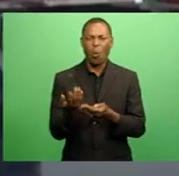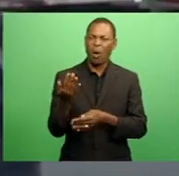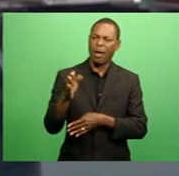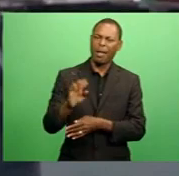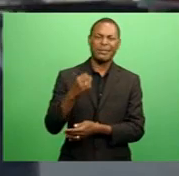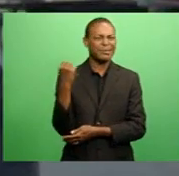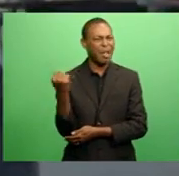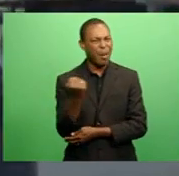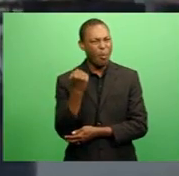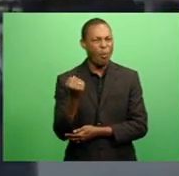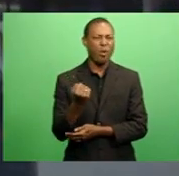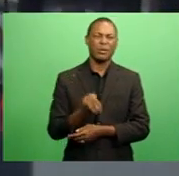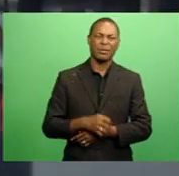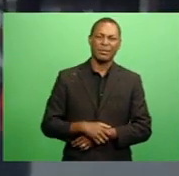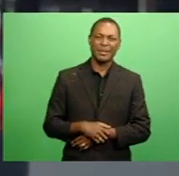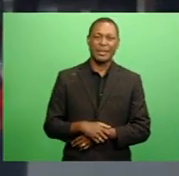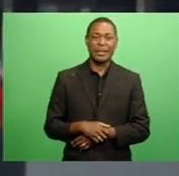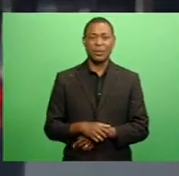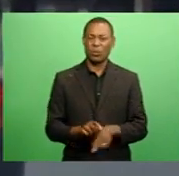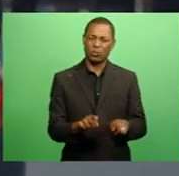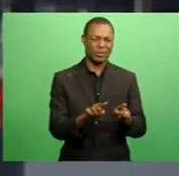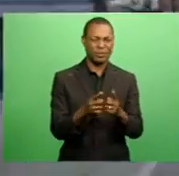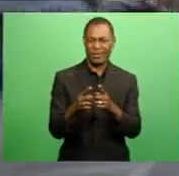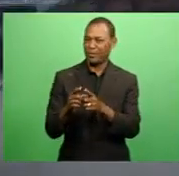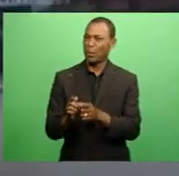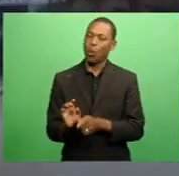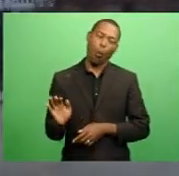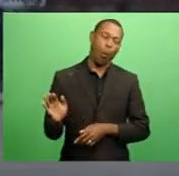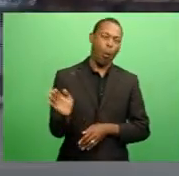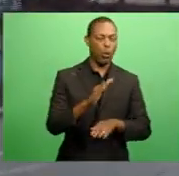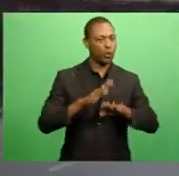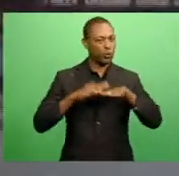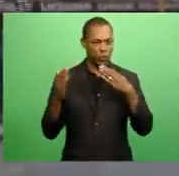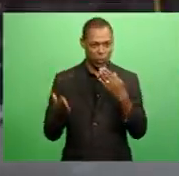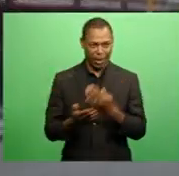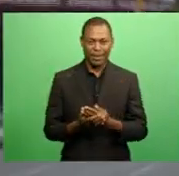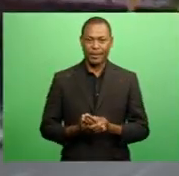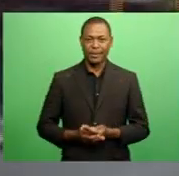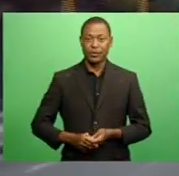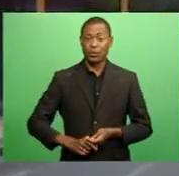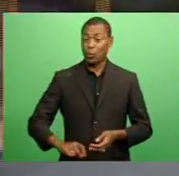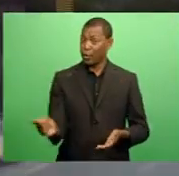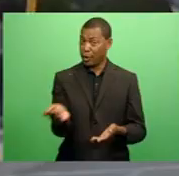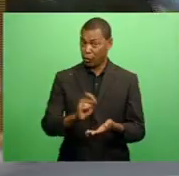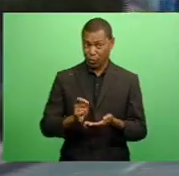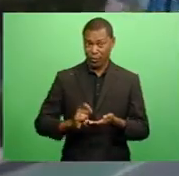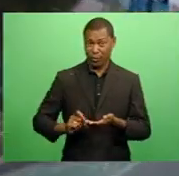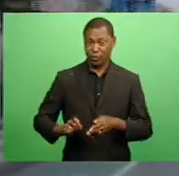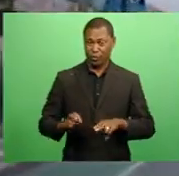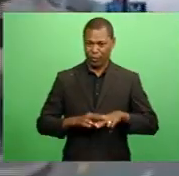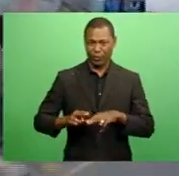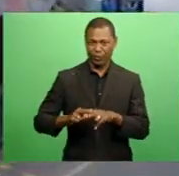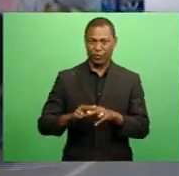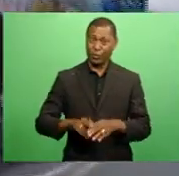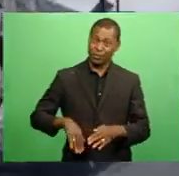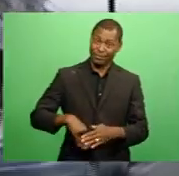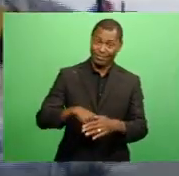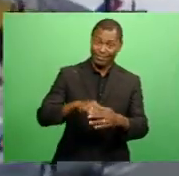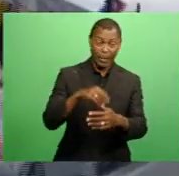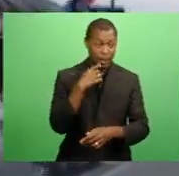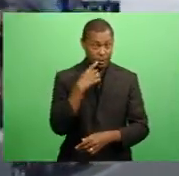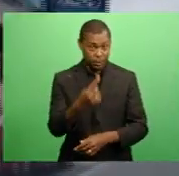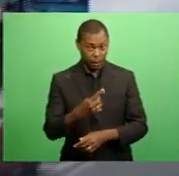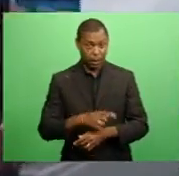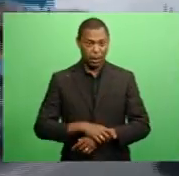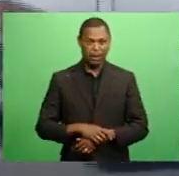Islanders, Maoris, everybody, they're all in the same boat. The Secretary of New Zealand Fiji Football, Mohammad Ashraf, says the situation